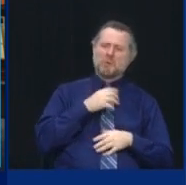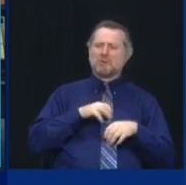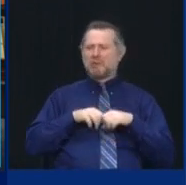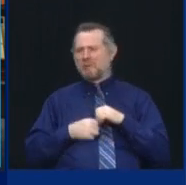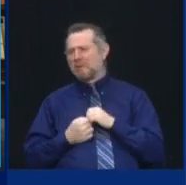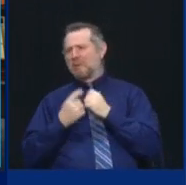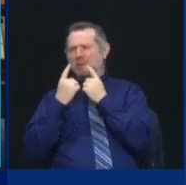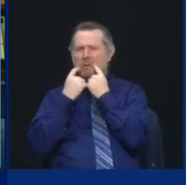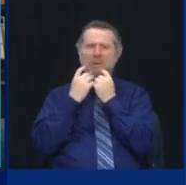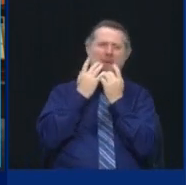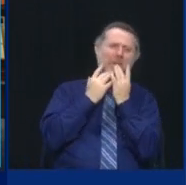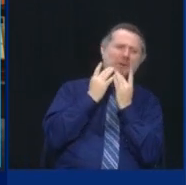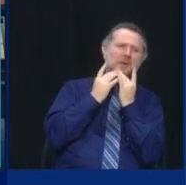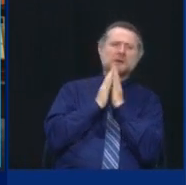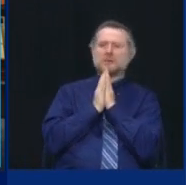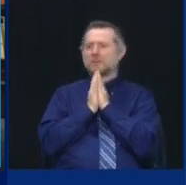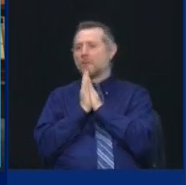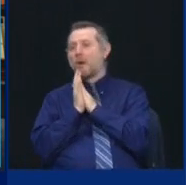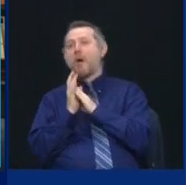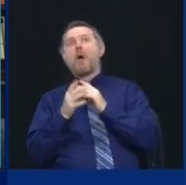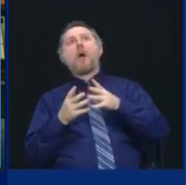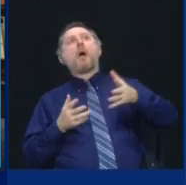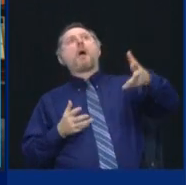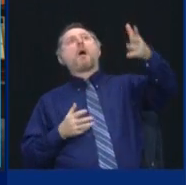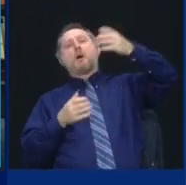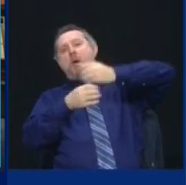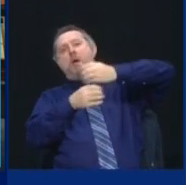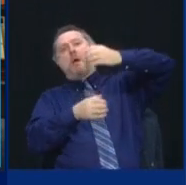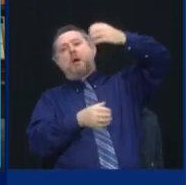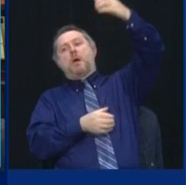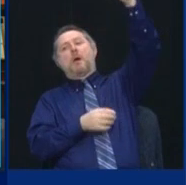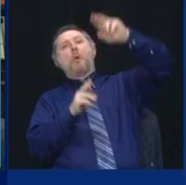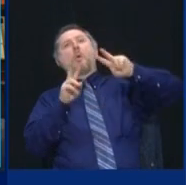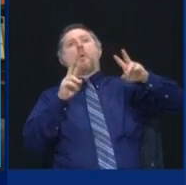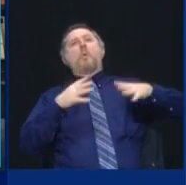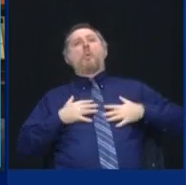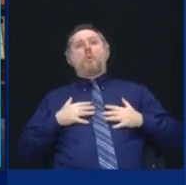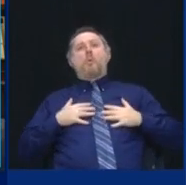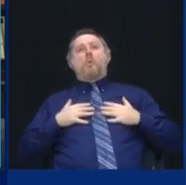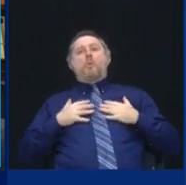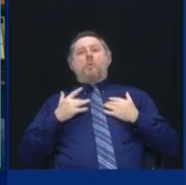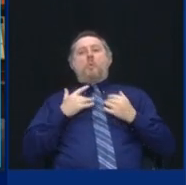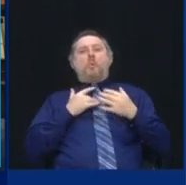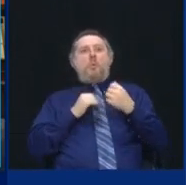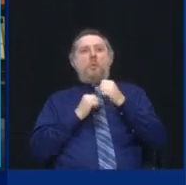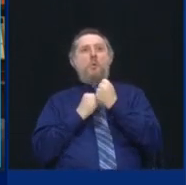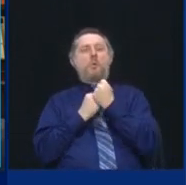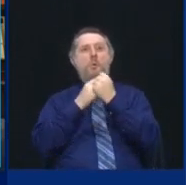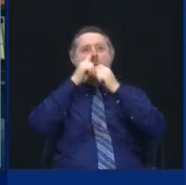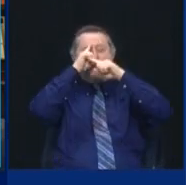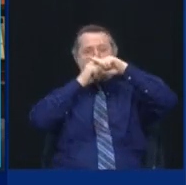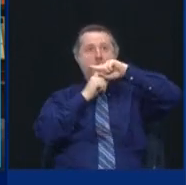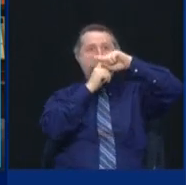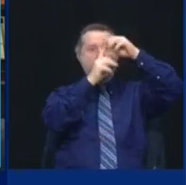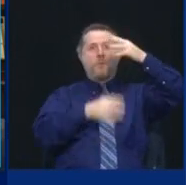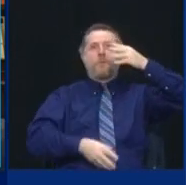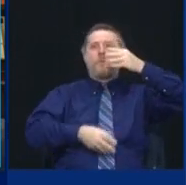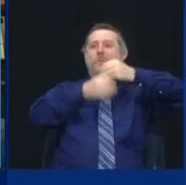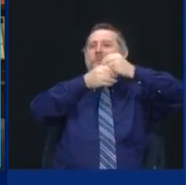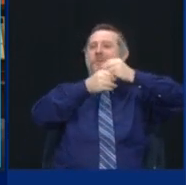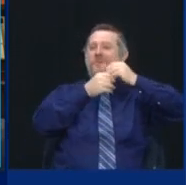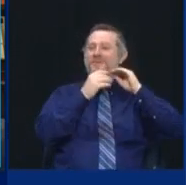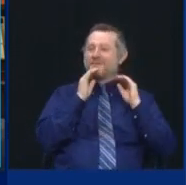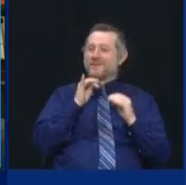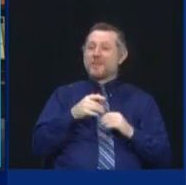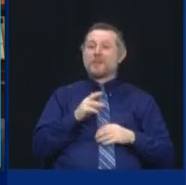building to rise because we want those spirits to rise. Yes, says Rockefeller, I'm going to